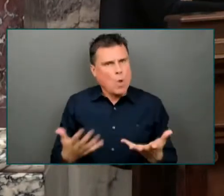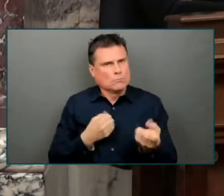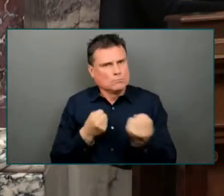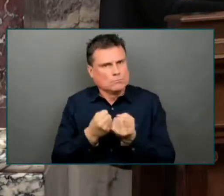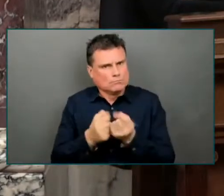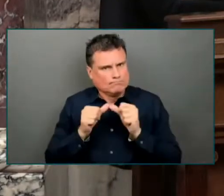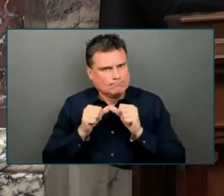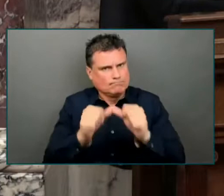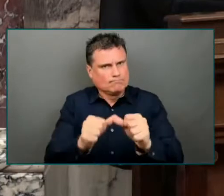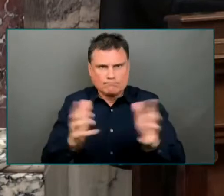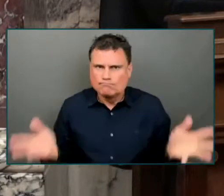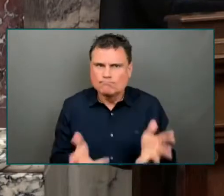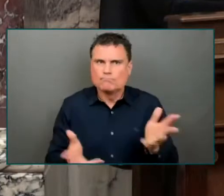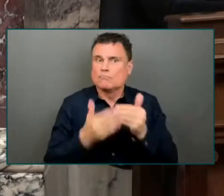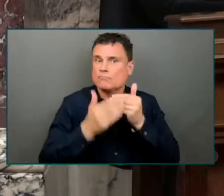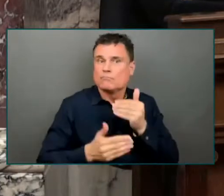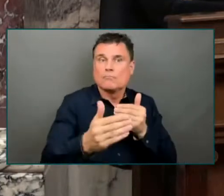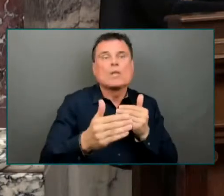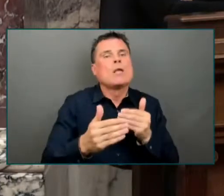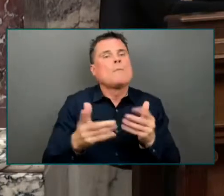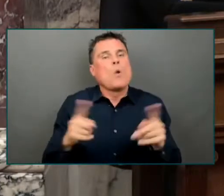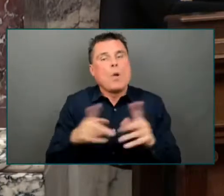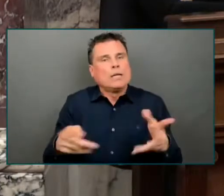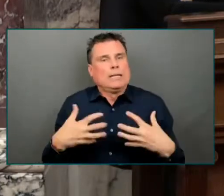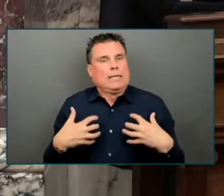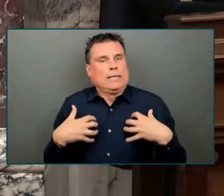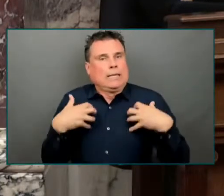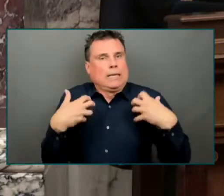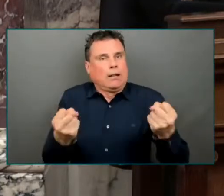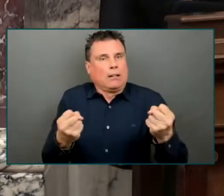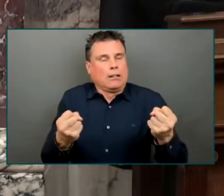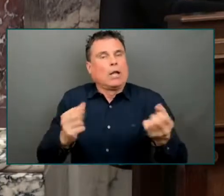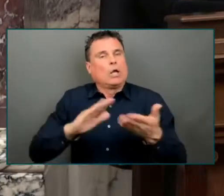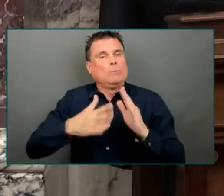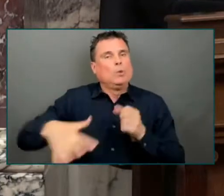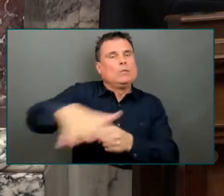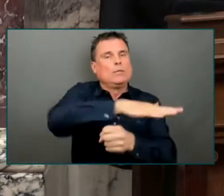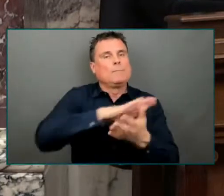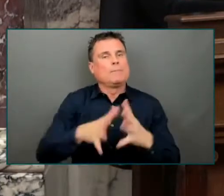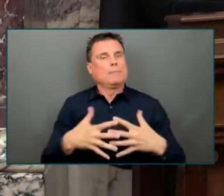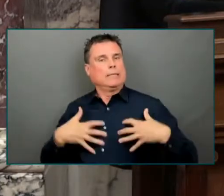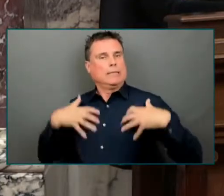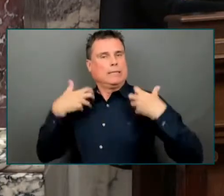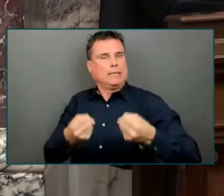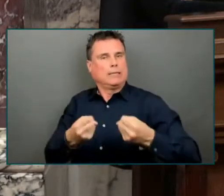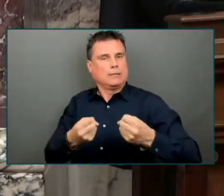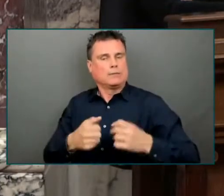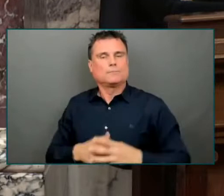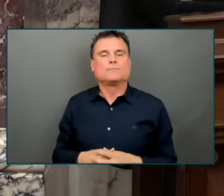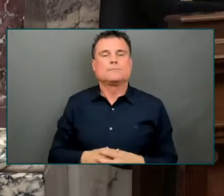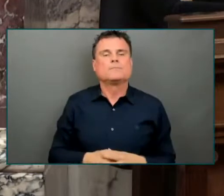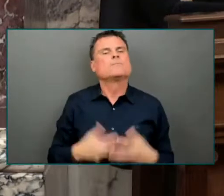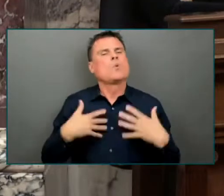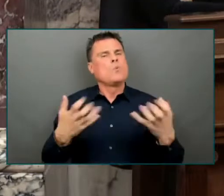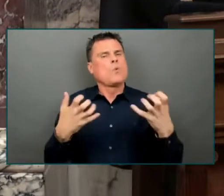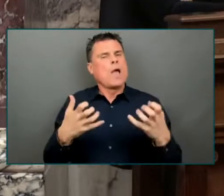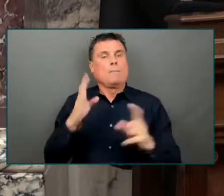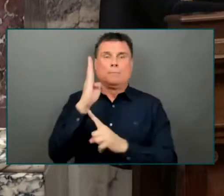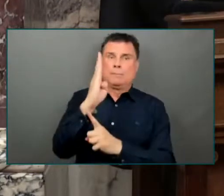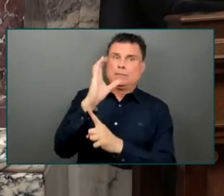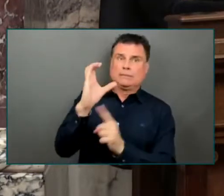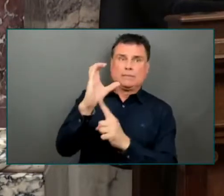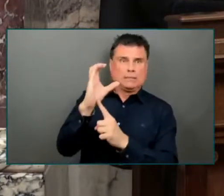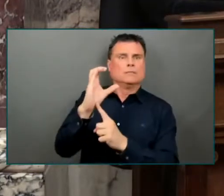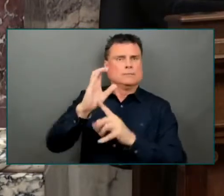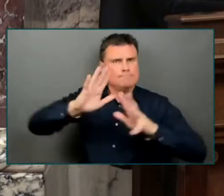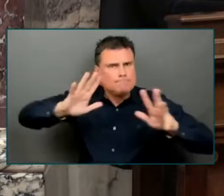Now, Mr. Speaker, our vision for BC's recovery includes everyone. Budget 2021 enhances care for